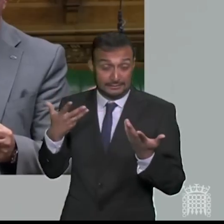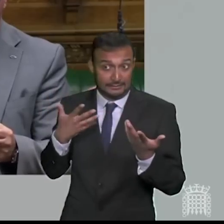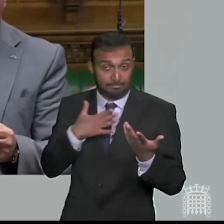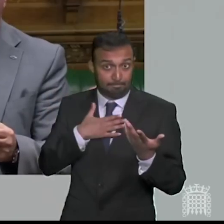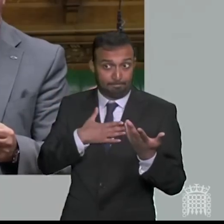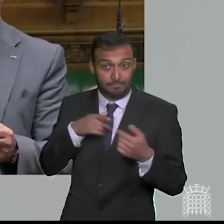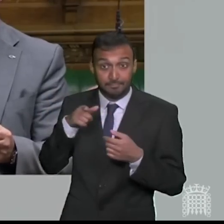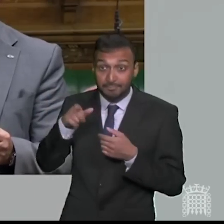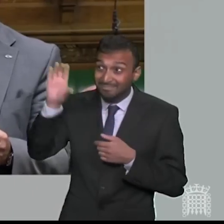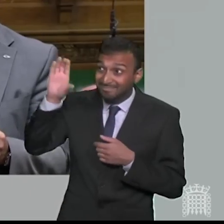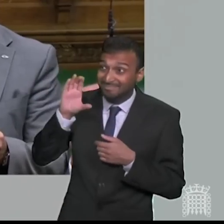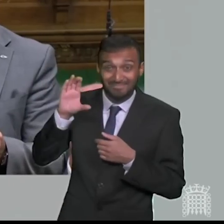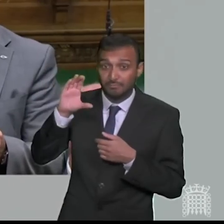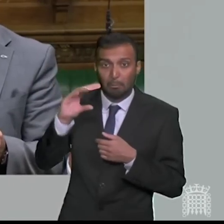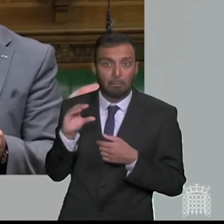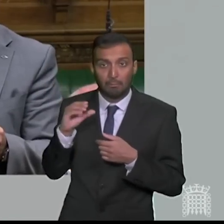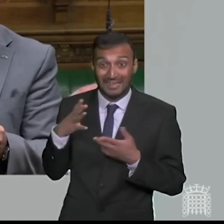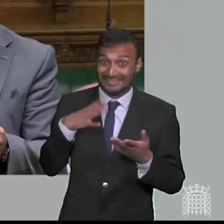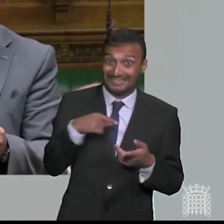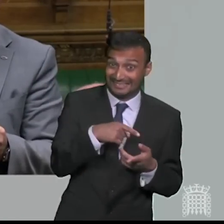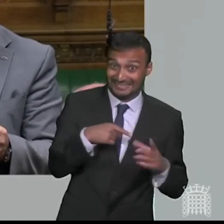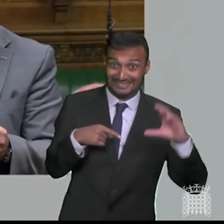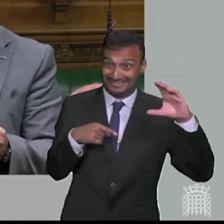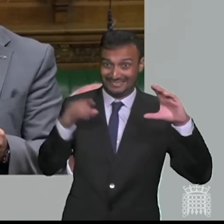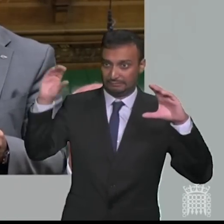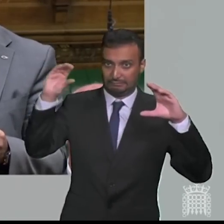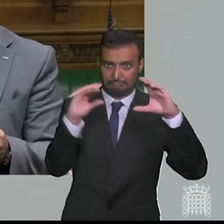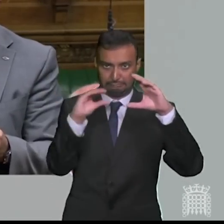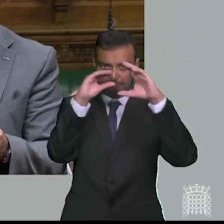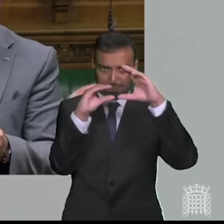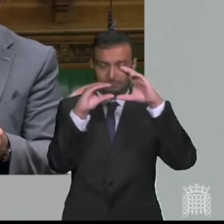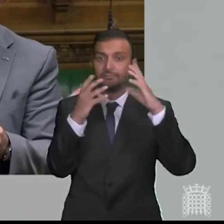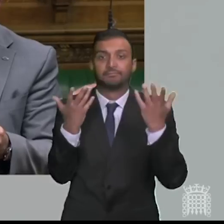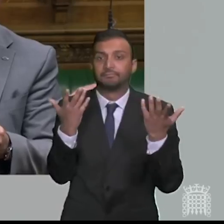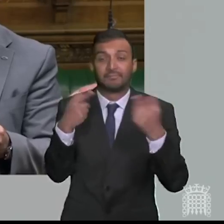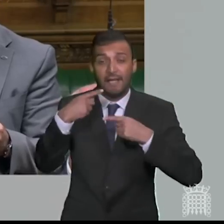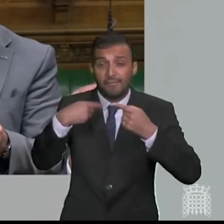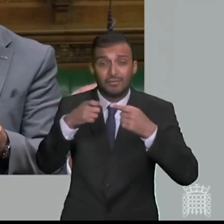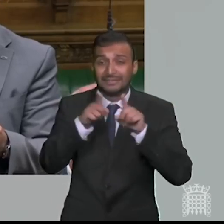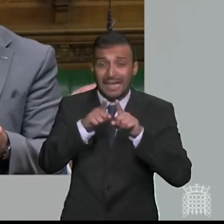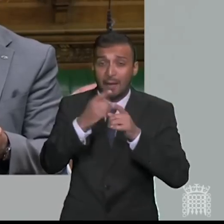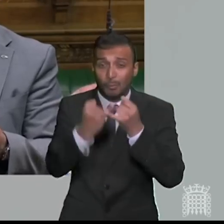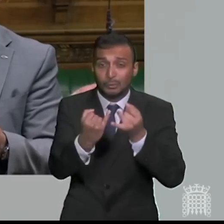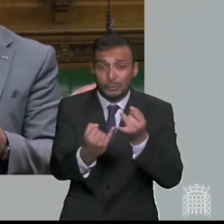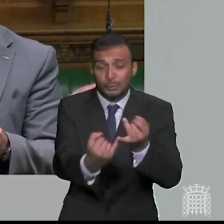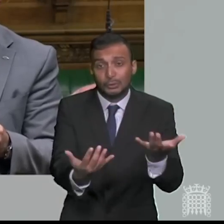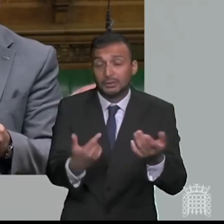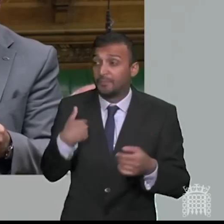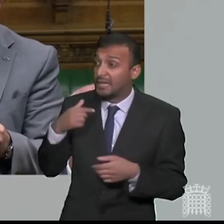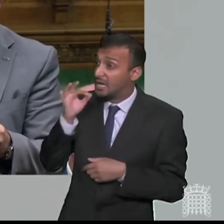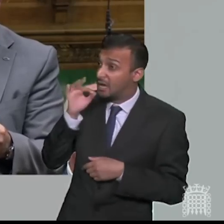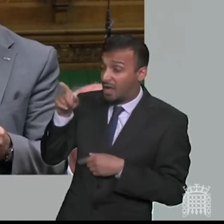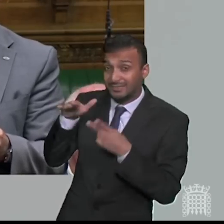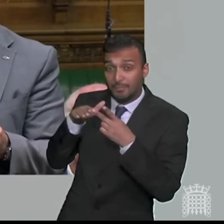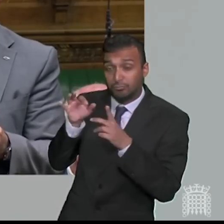need, which compounds the difficulty year on year. Can the Deputy Prime Minister assure me of the willingness